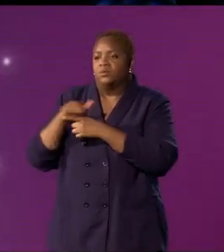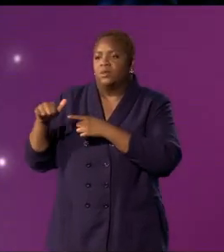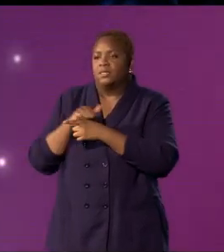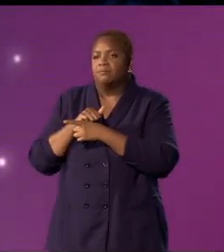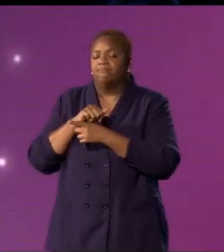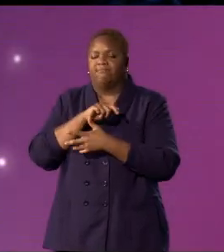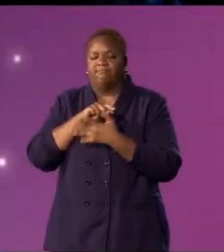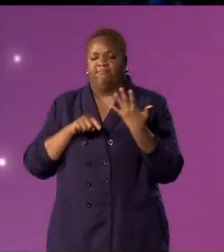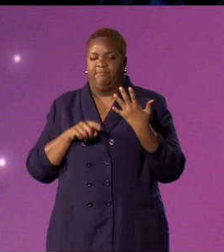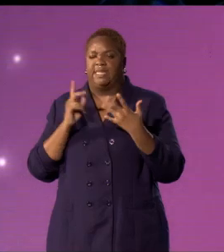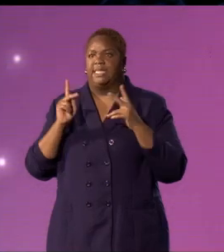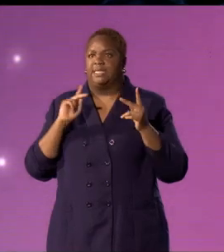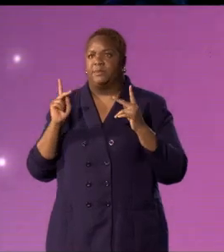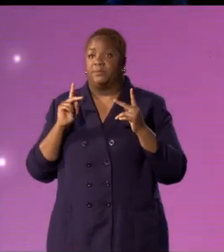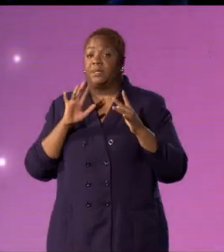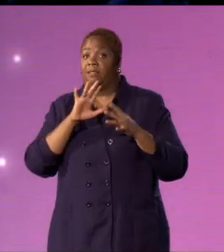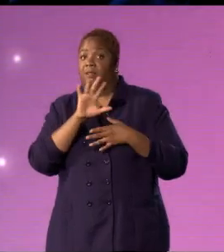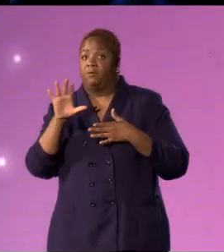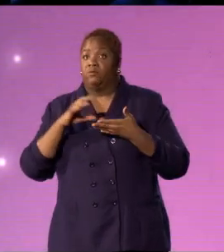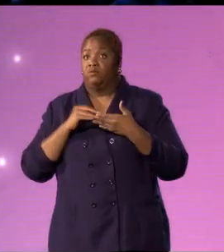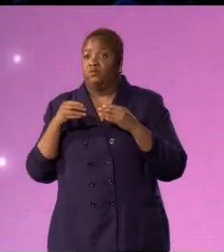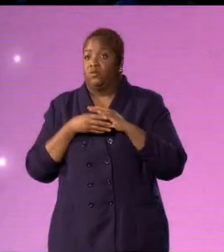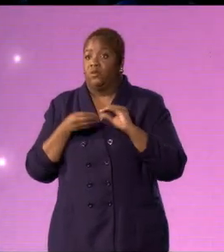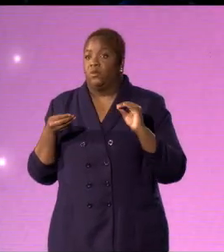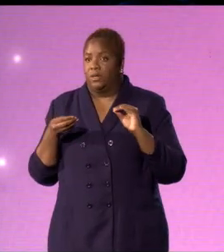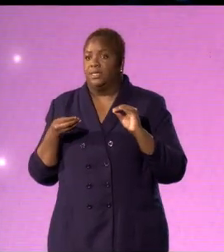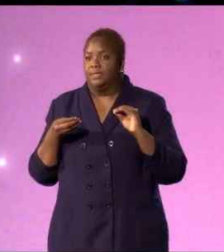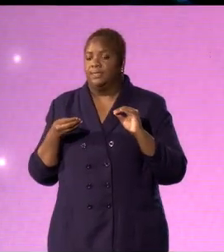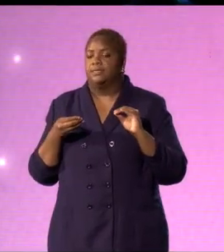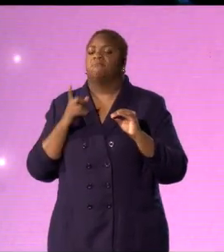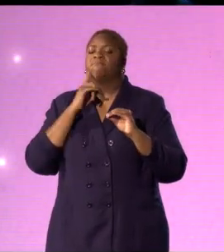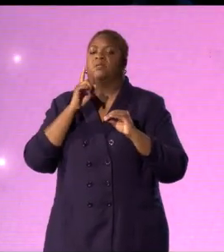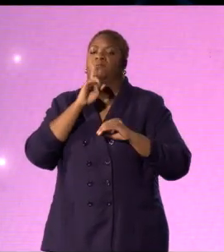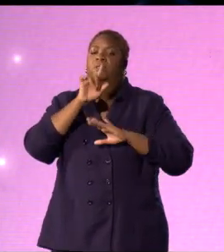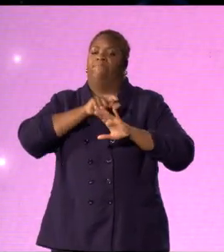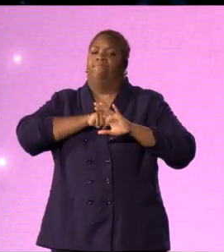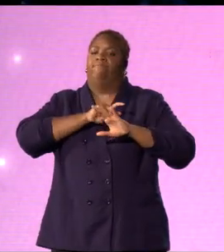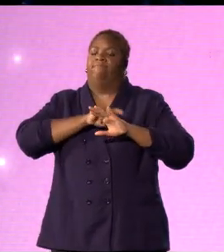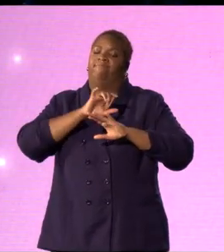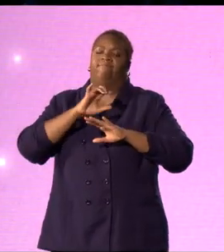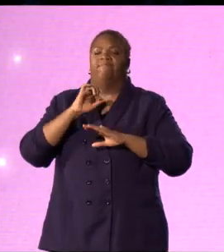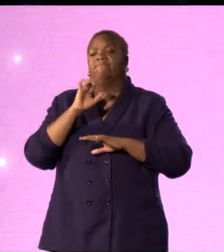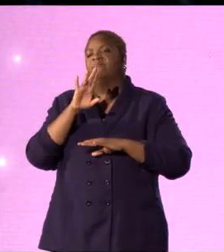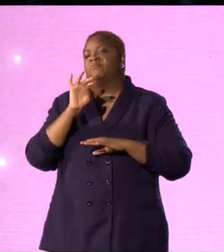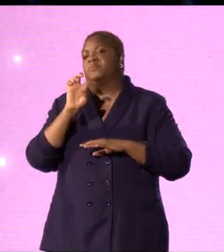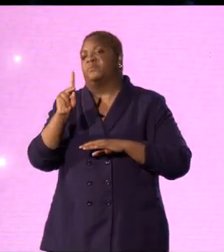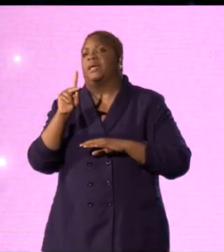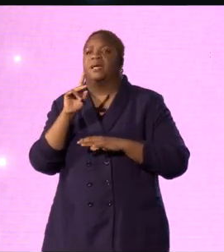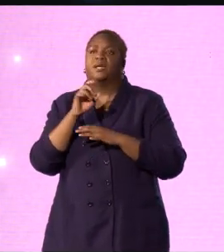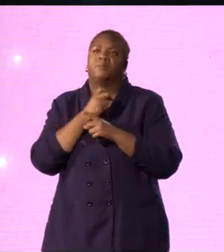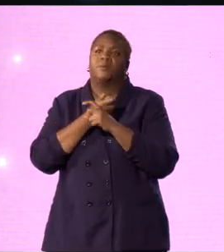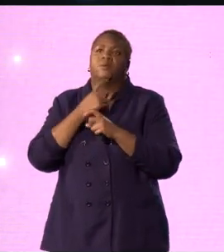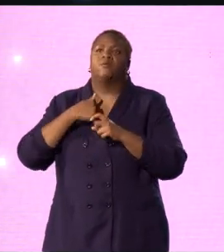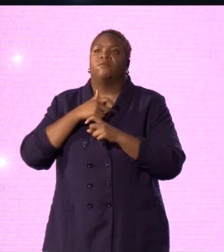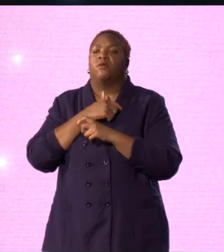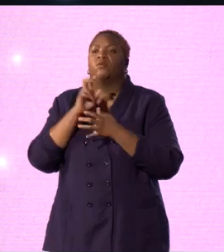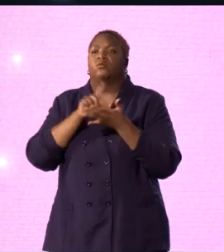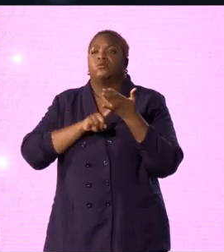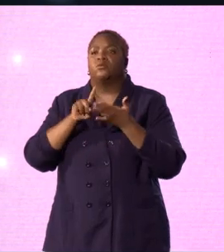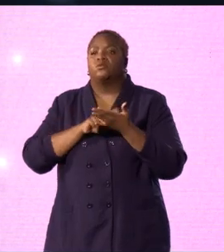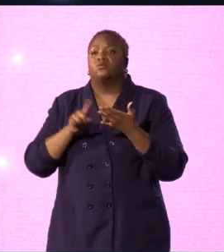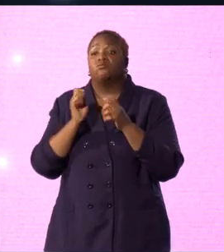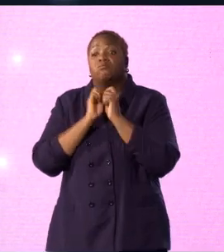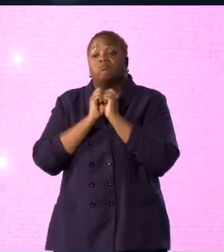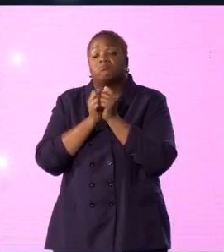people and their stories form the backbone of our data and research. So together, we'll